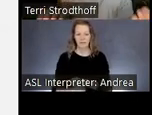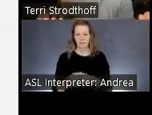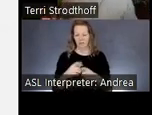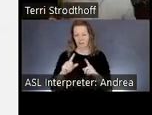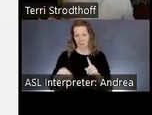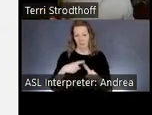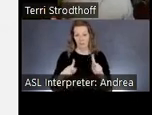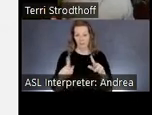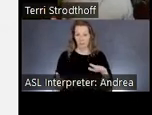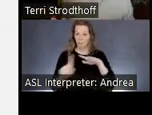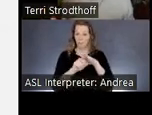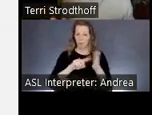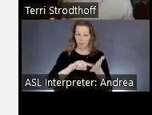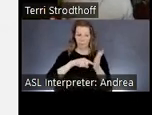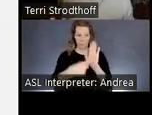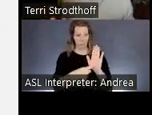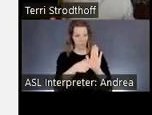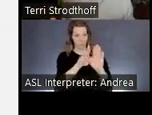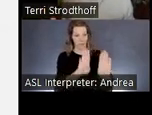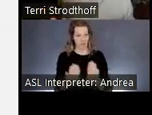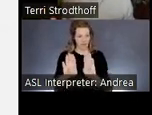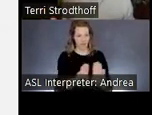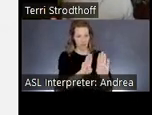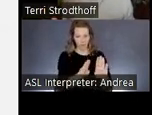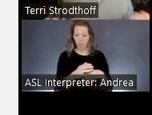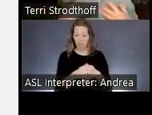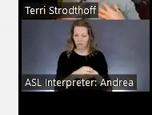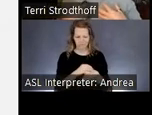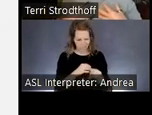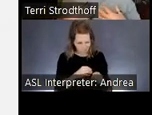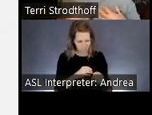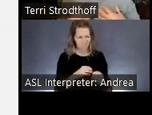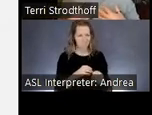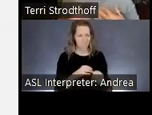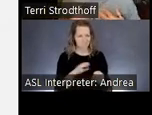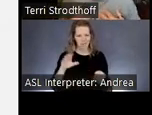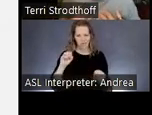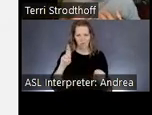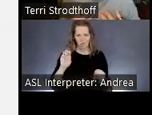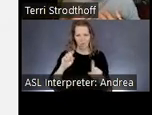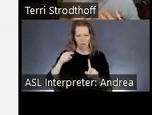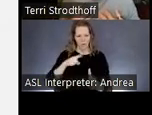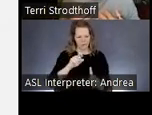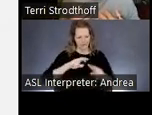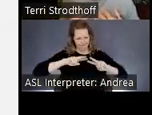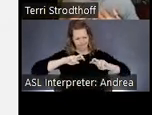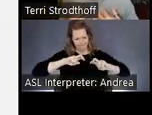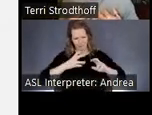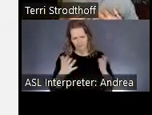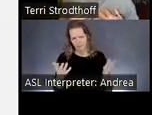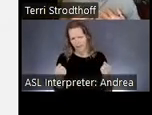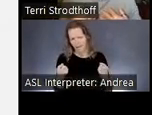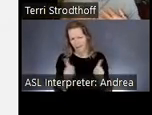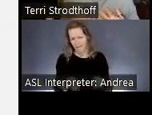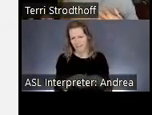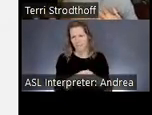show up manifesting behavior that is different from the truth of who they are, then our core question is, what happened? What happened in